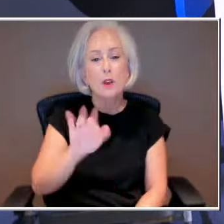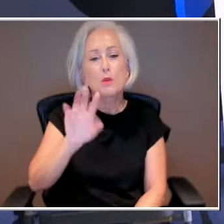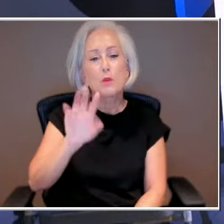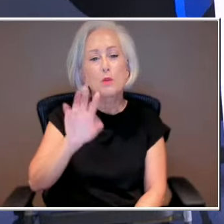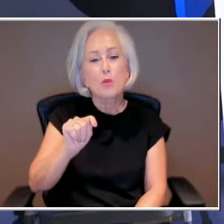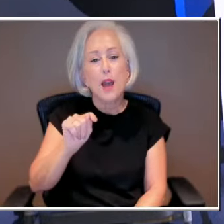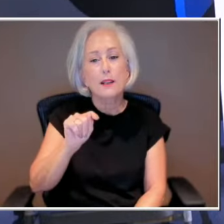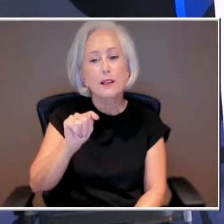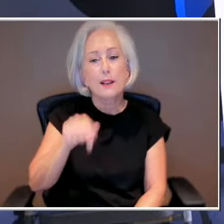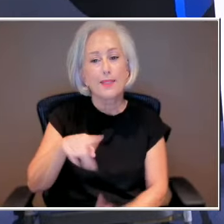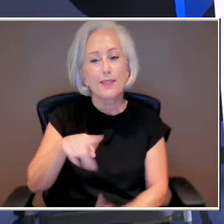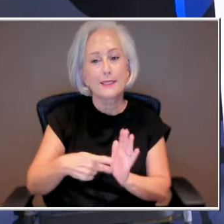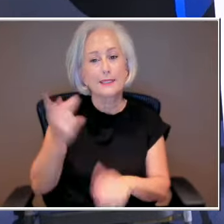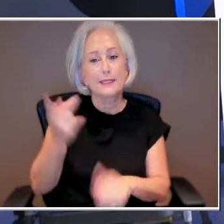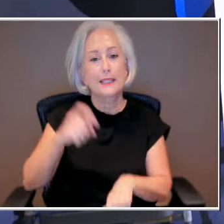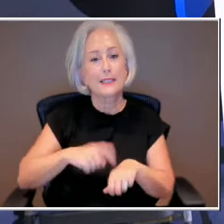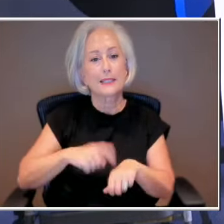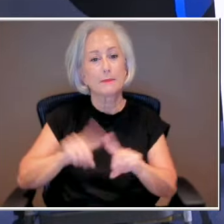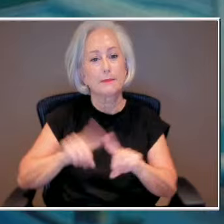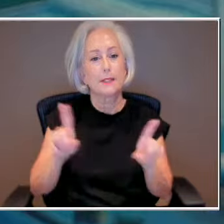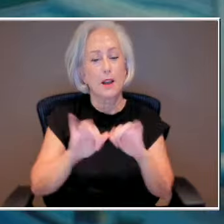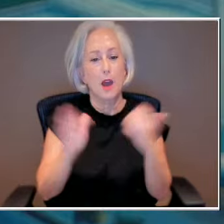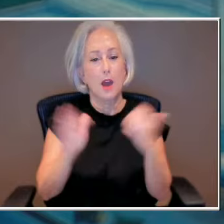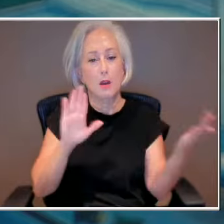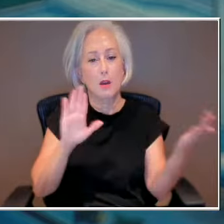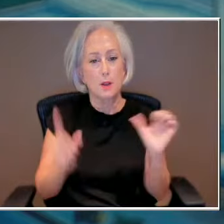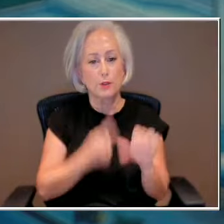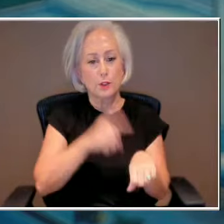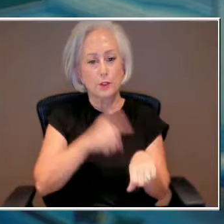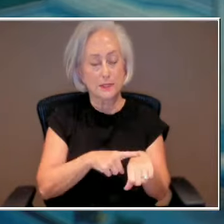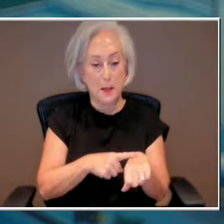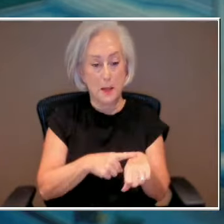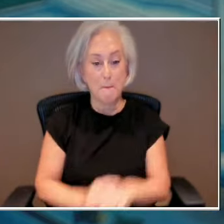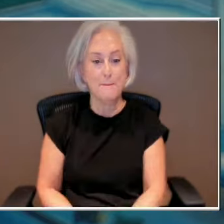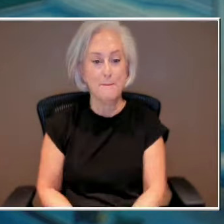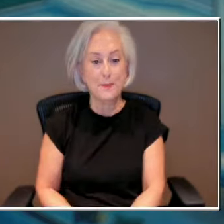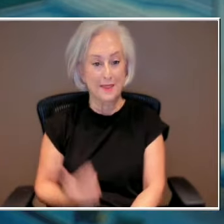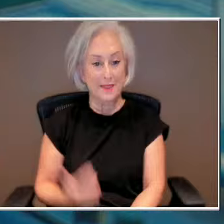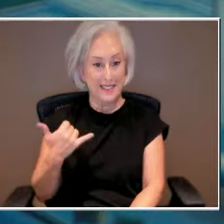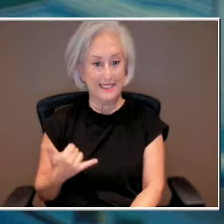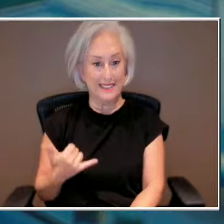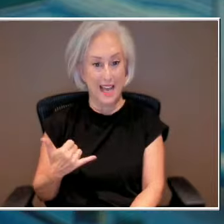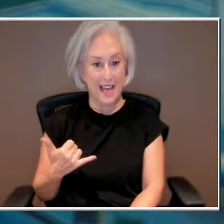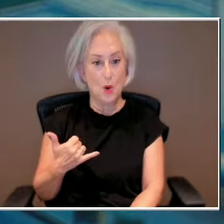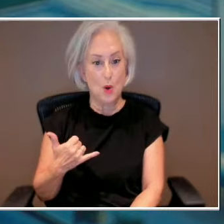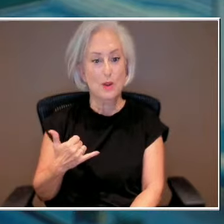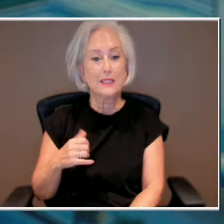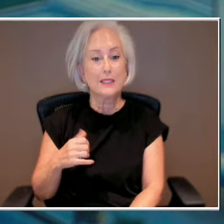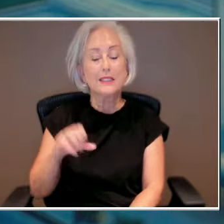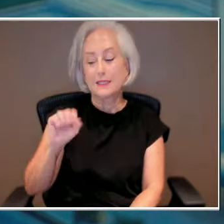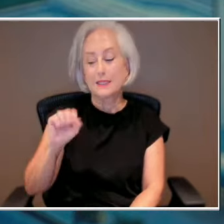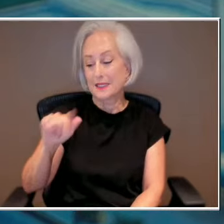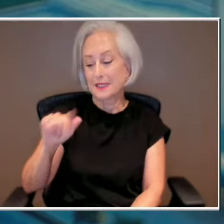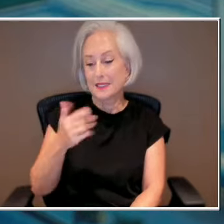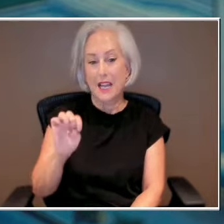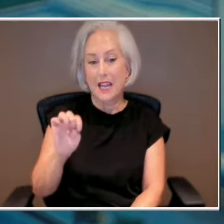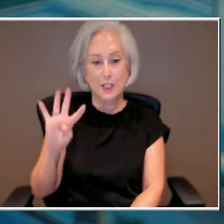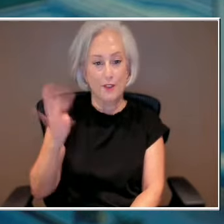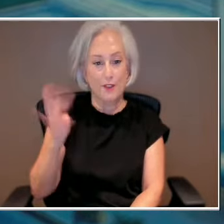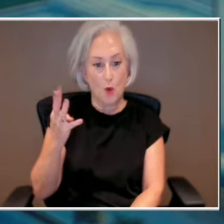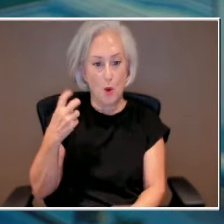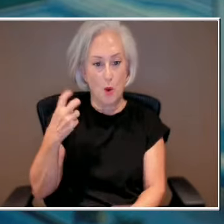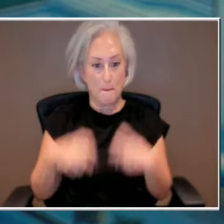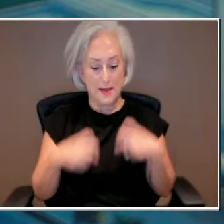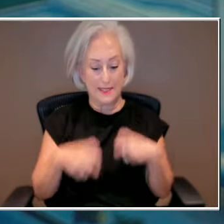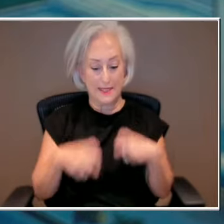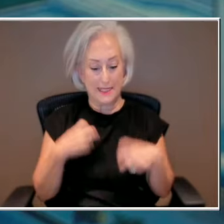first diagnosis? Well, being that it's now stage 4 metastatic, knowing that there is no cure for it, but I know that there